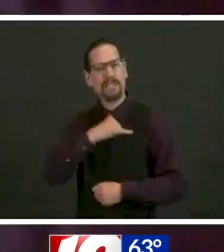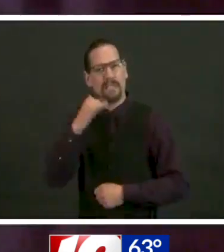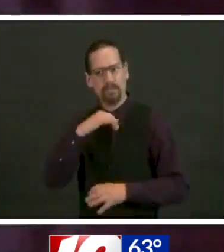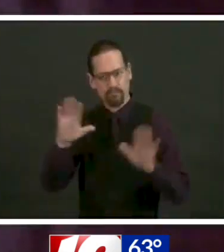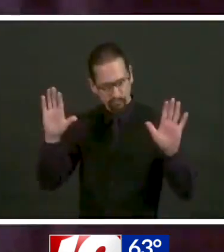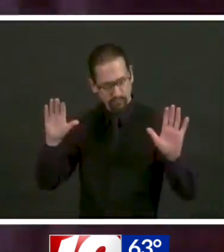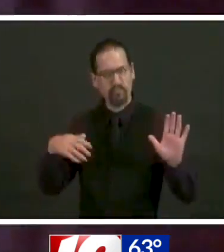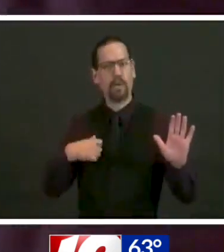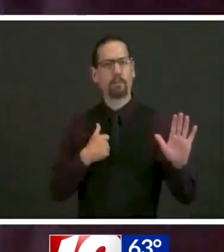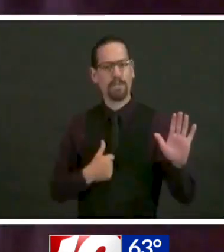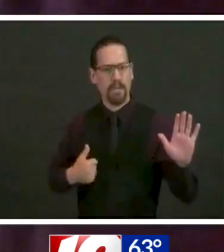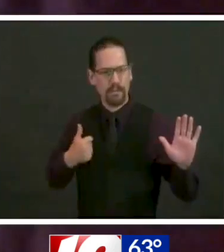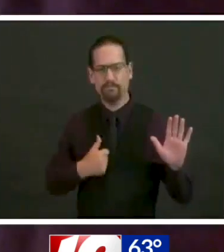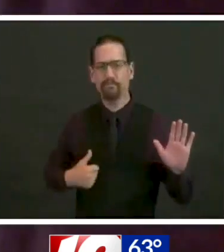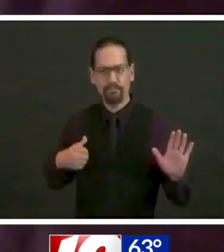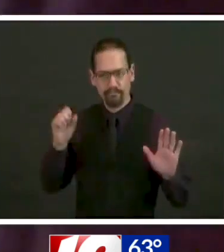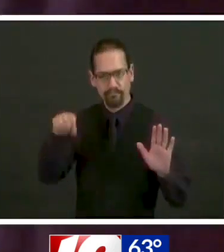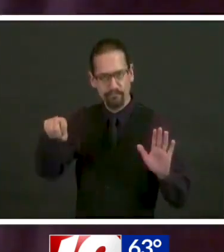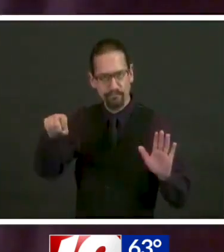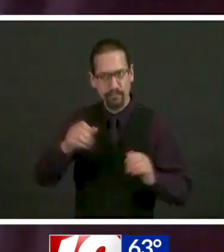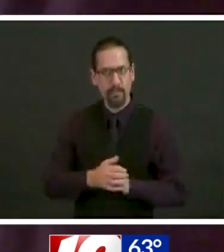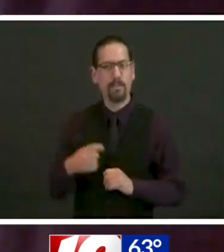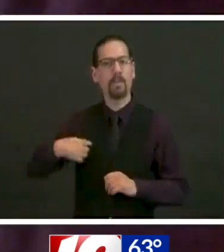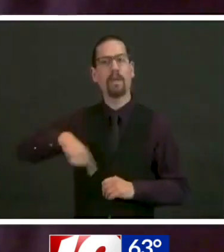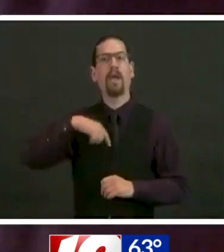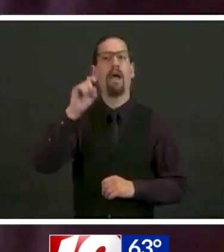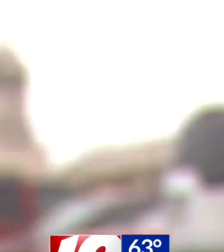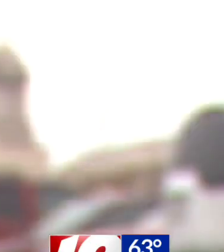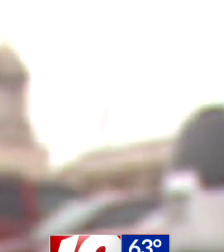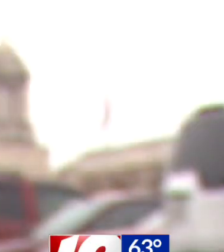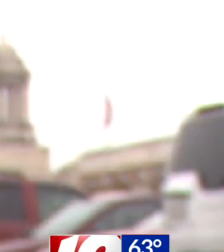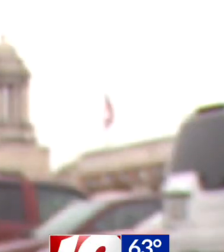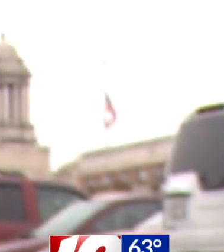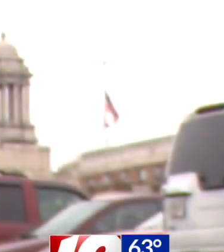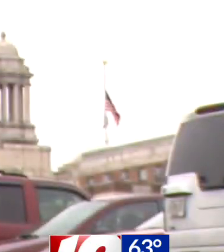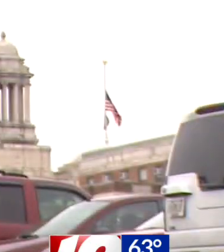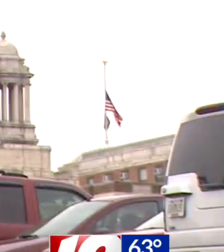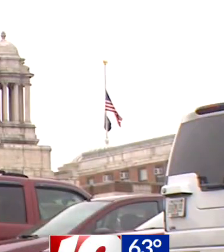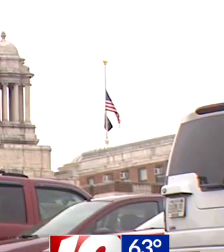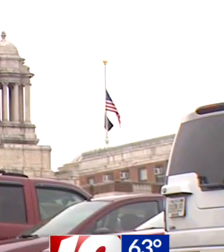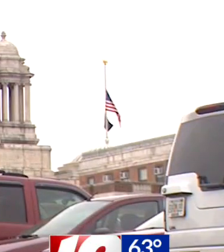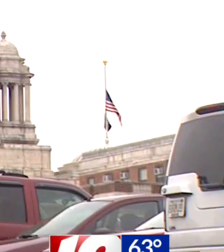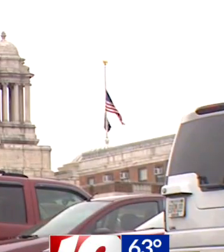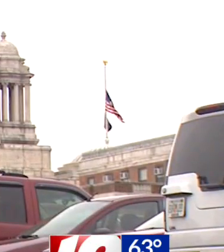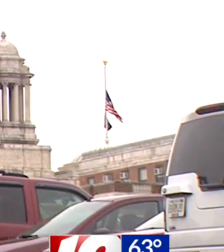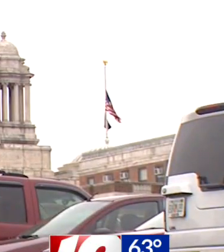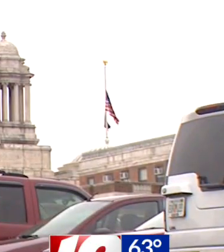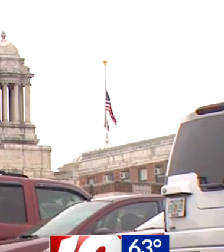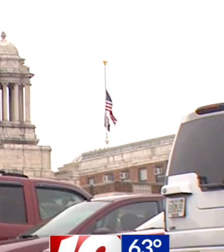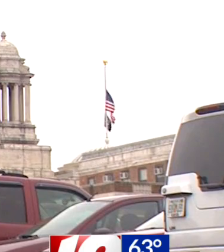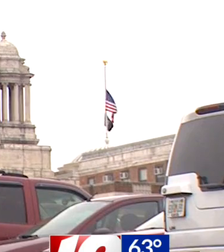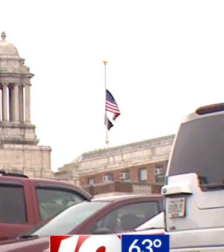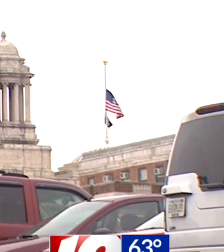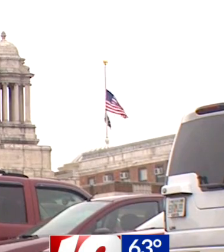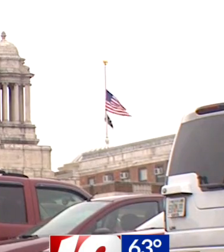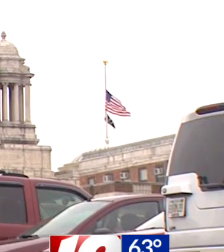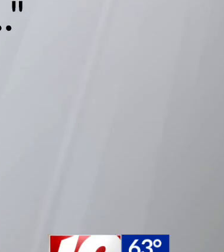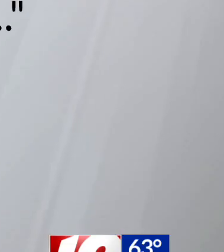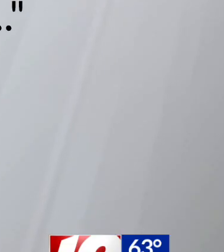vigilant. Asked what triggers the governor to receive a test, a spokesperson said the governor and her staff followed the same protocols for all Rhode Islanders,